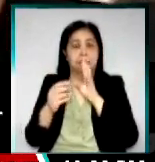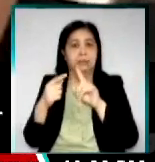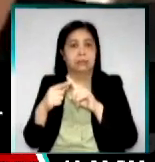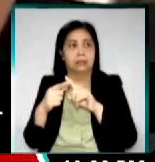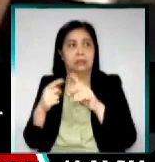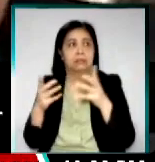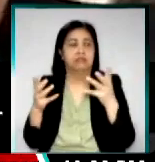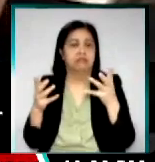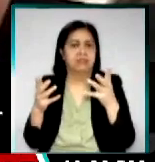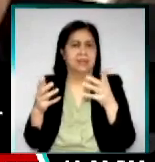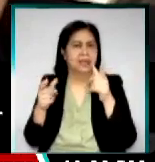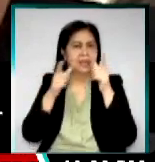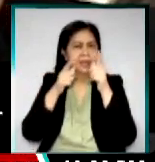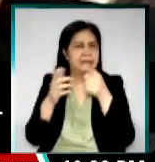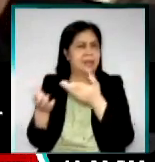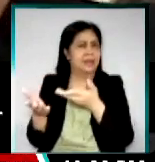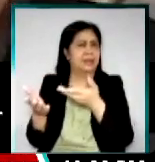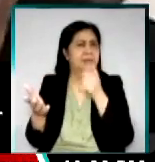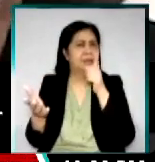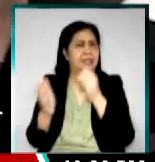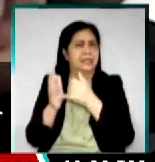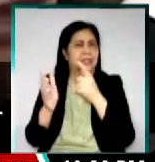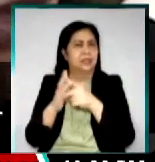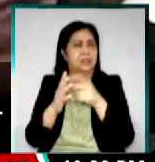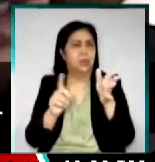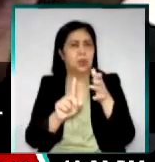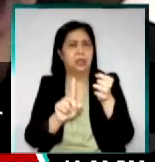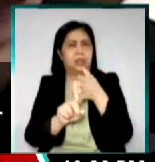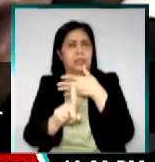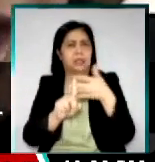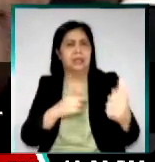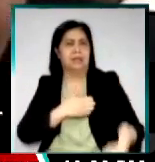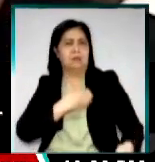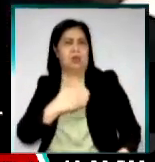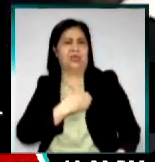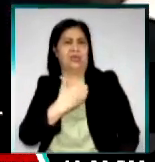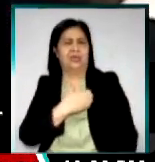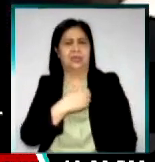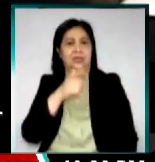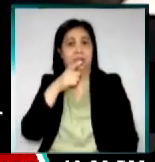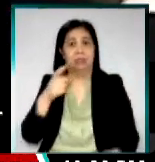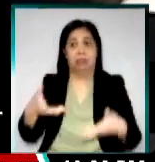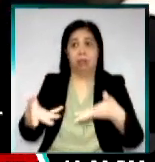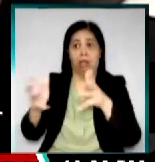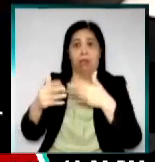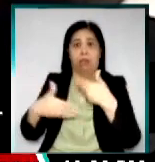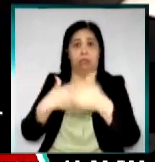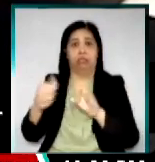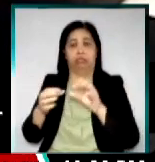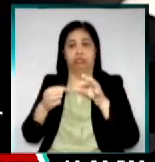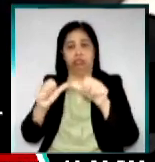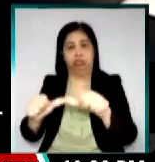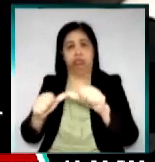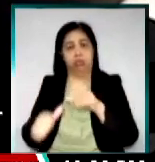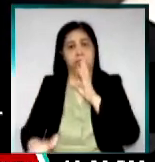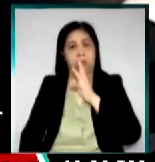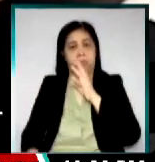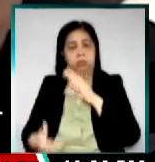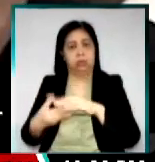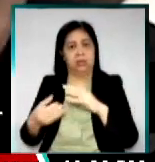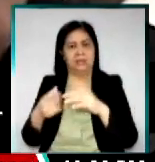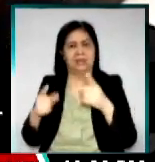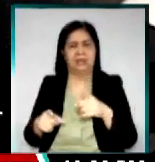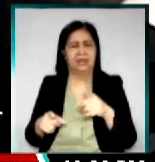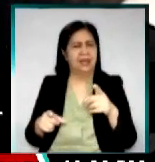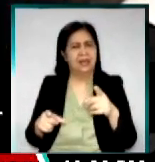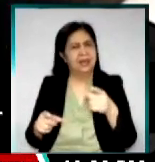is there merely to appeal to emotion. If we allow such testimonies to happen, Mr. Chairman, there's no,